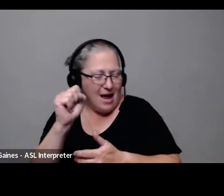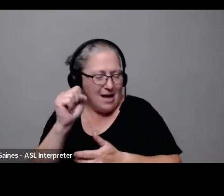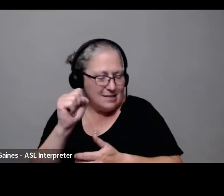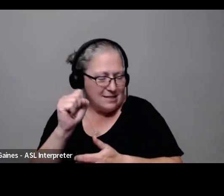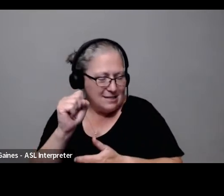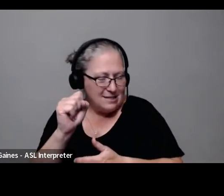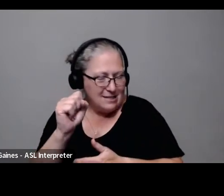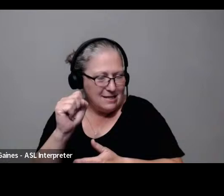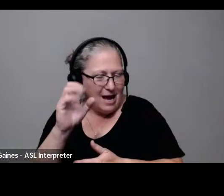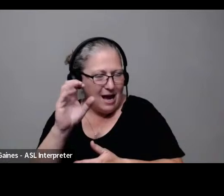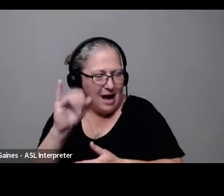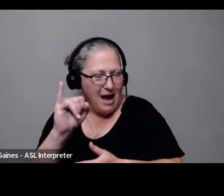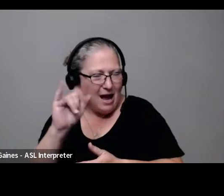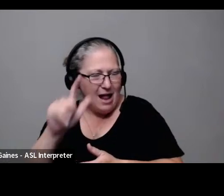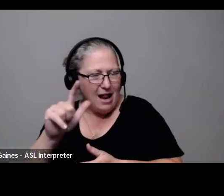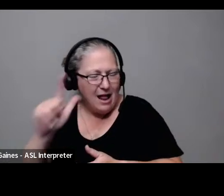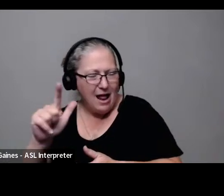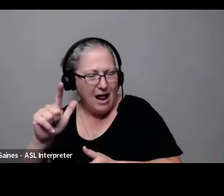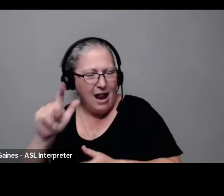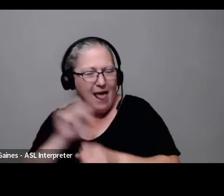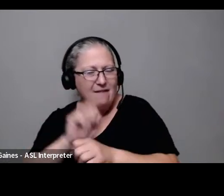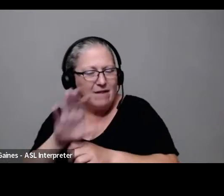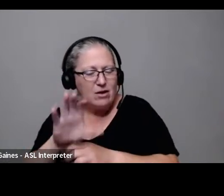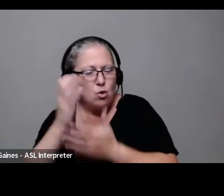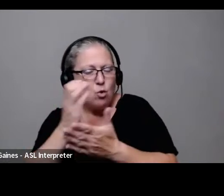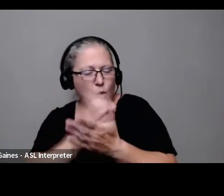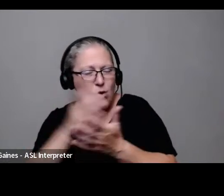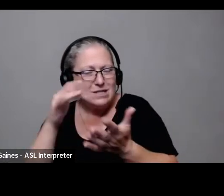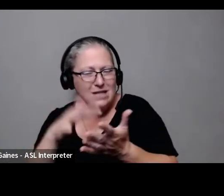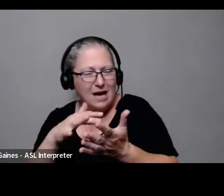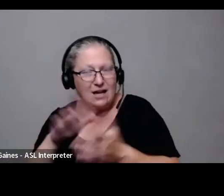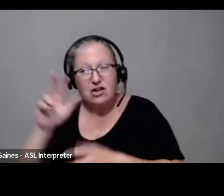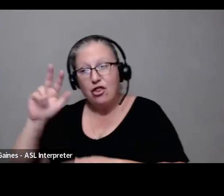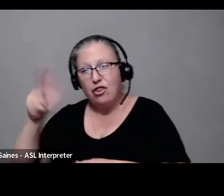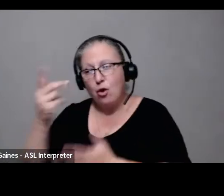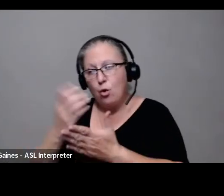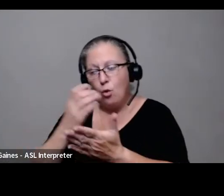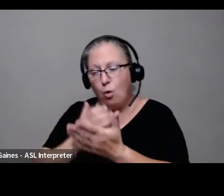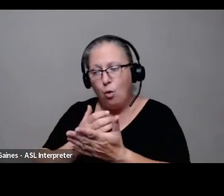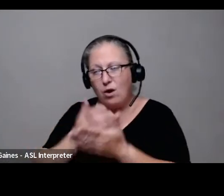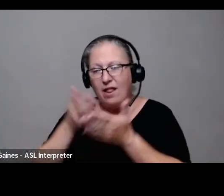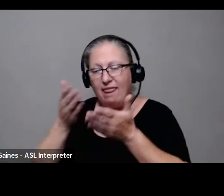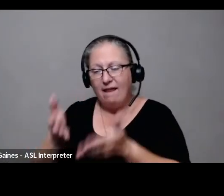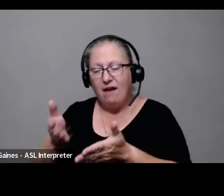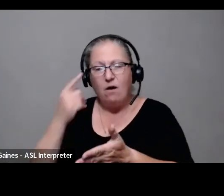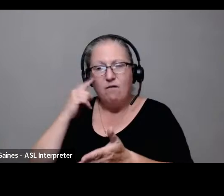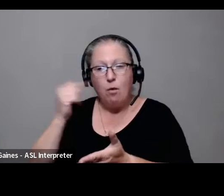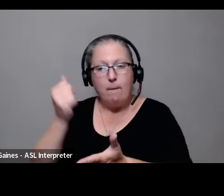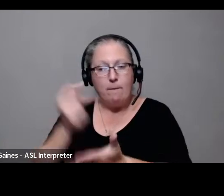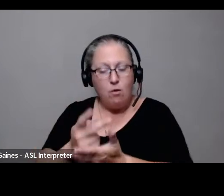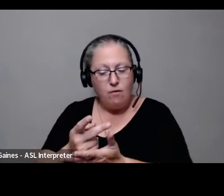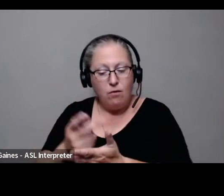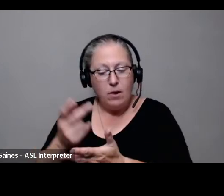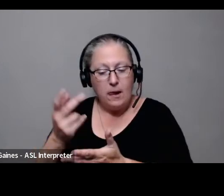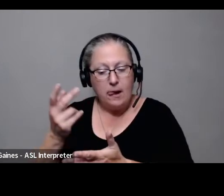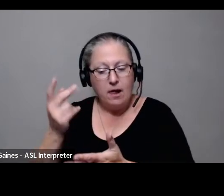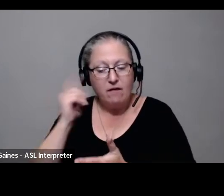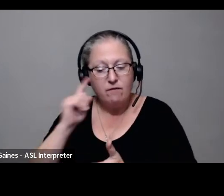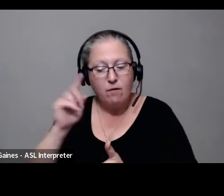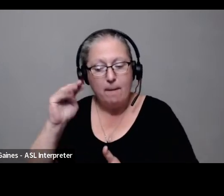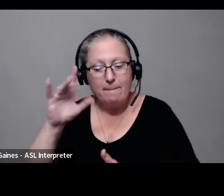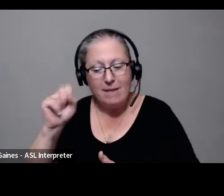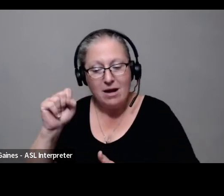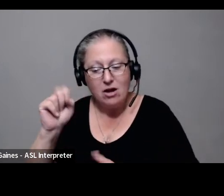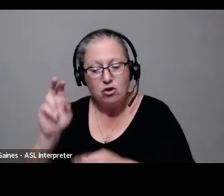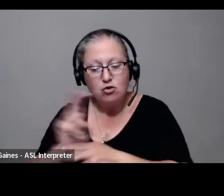SAIL advisory course of study. It's the third course. It's there for approval for Mills to